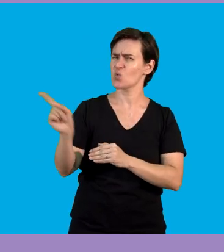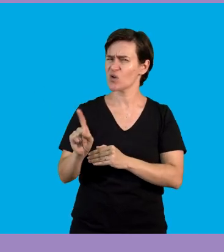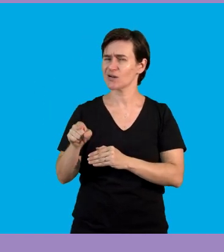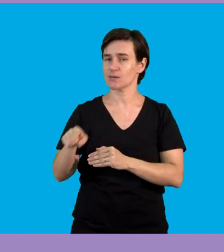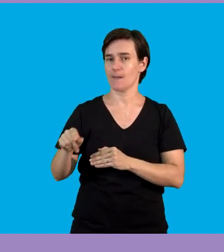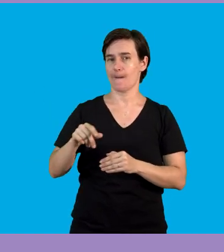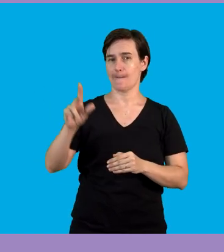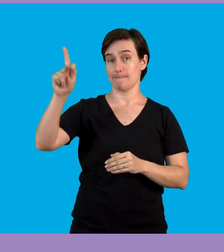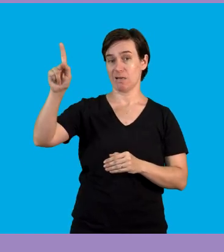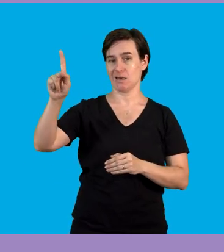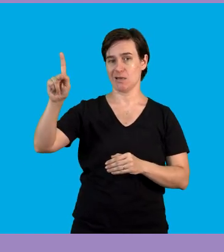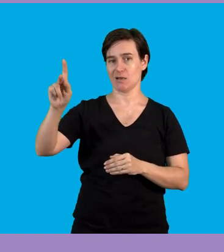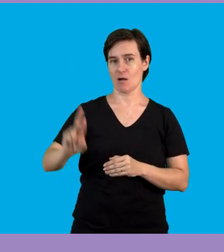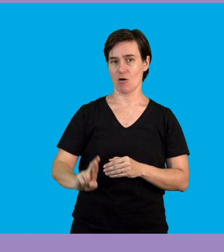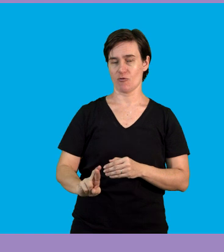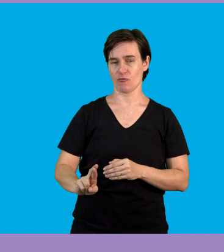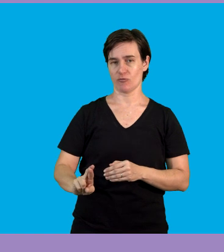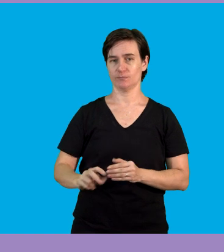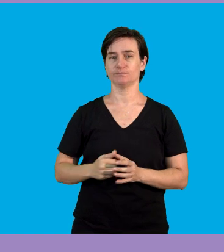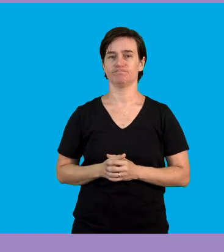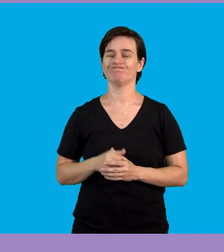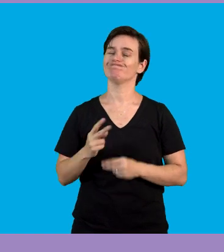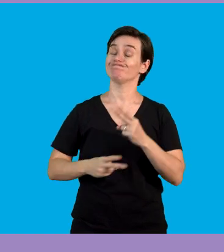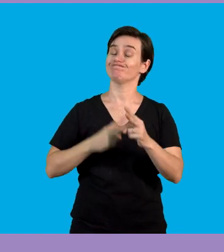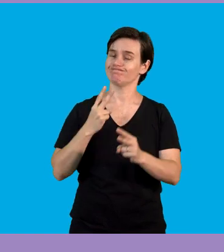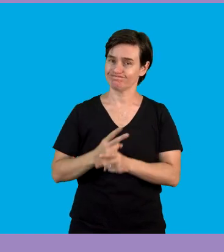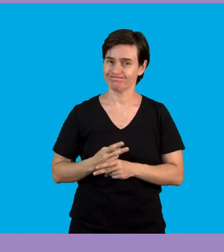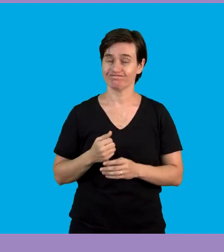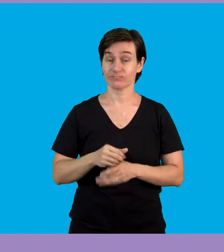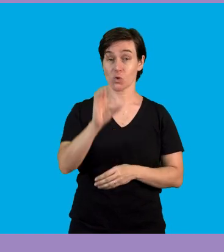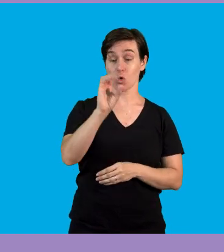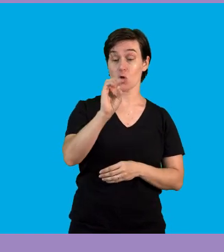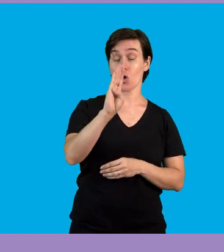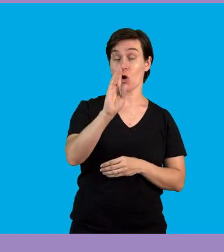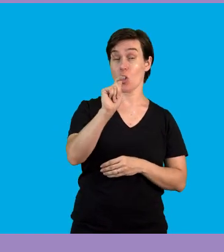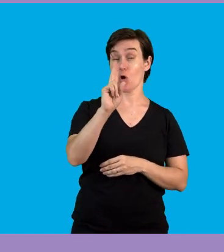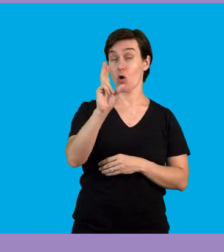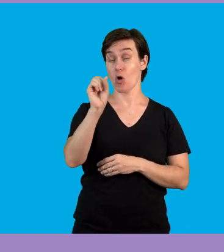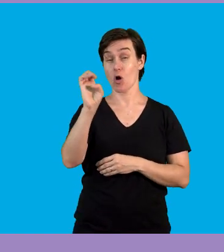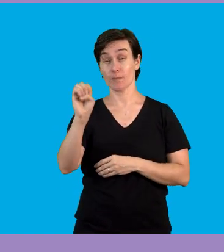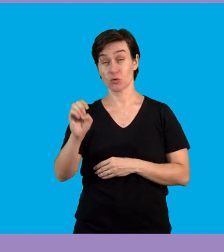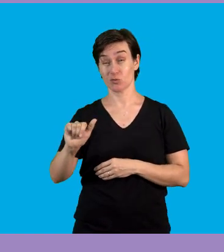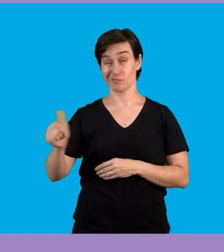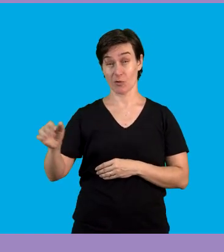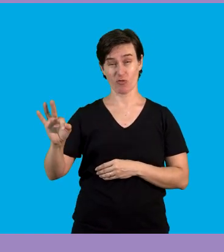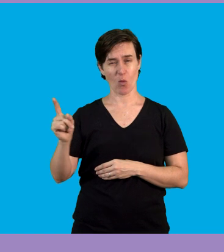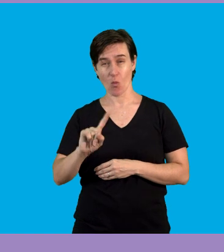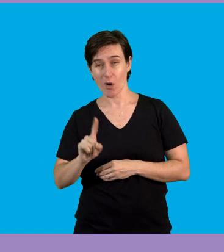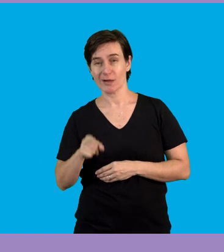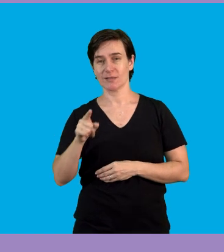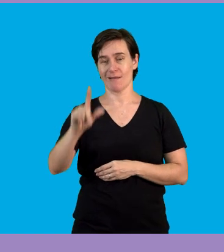be PR. And again, with an obtuse angled triangle, the height will be